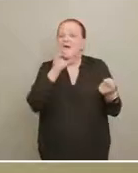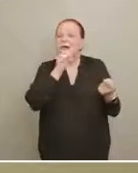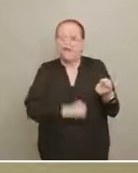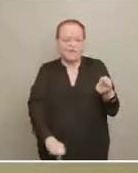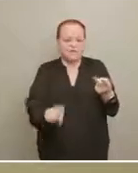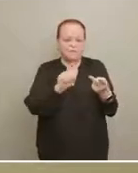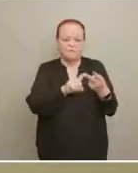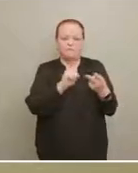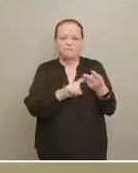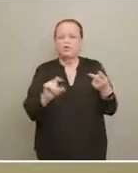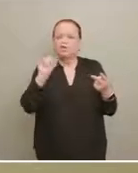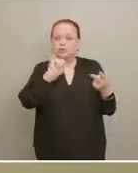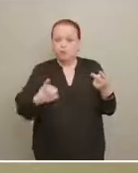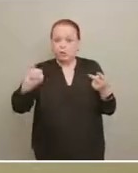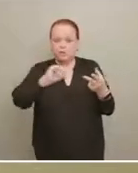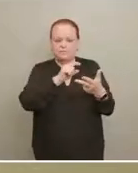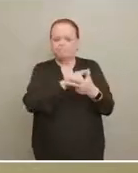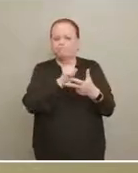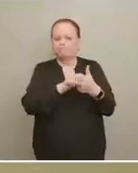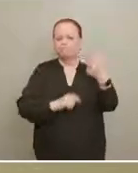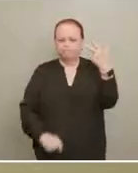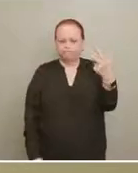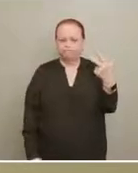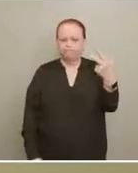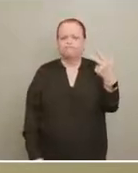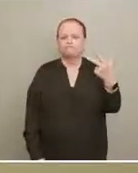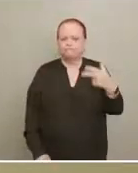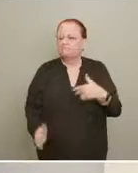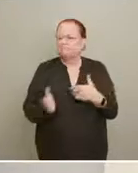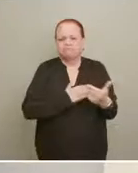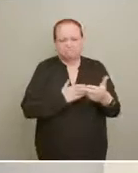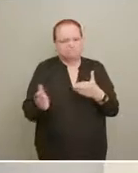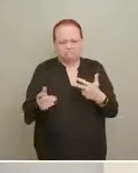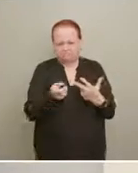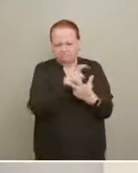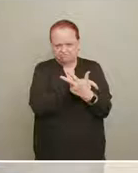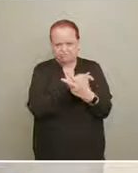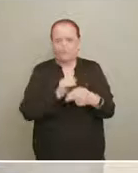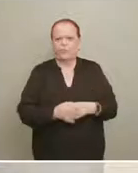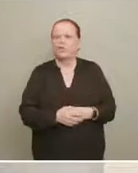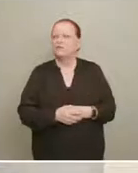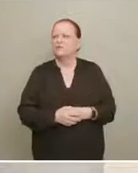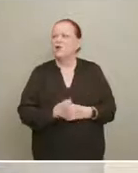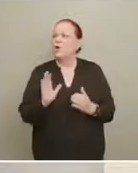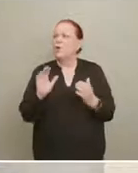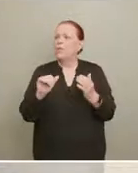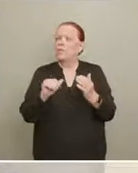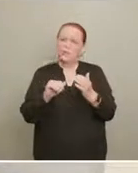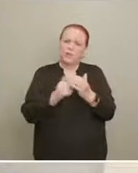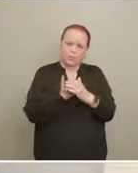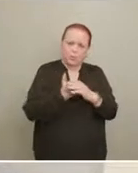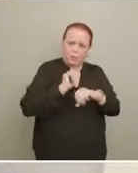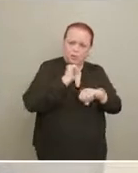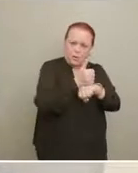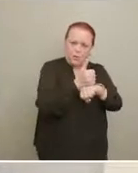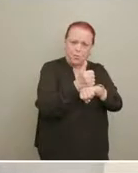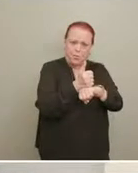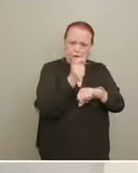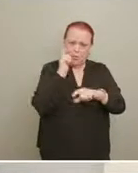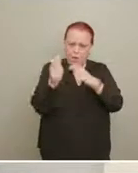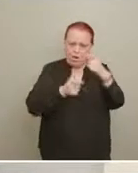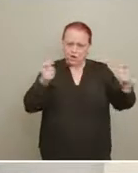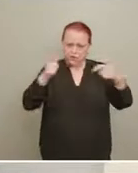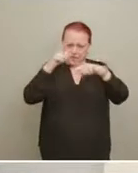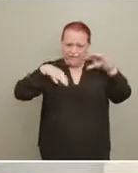And that's a continued commitment of BeWell Orange County. Will this new facility that you're looking at be larger than this one? It